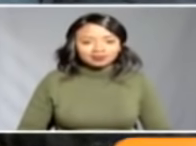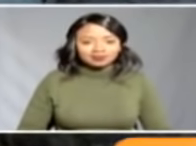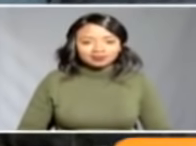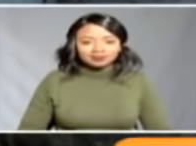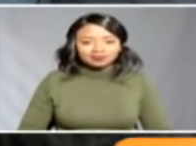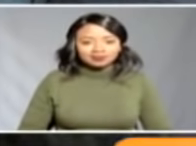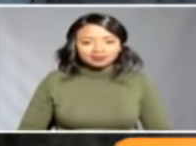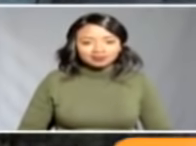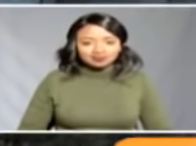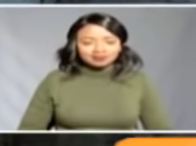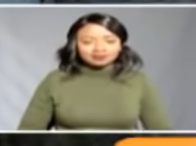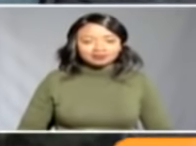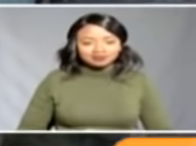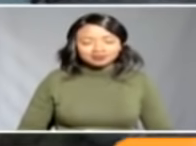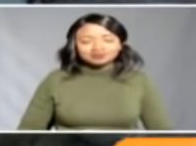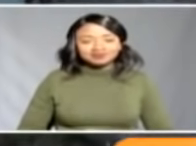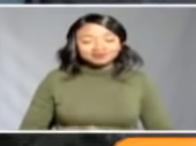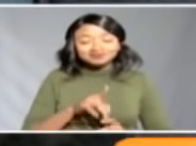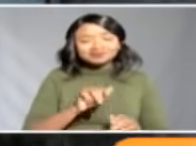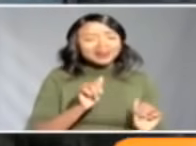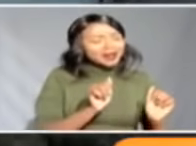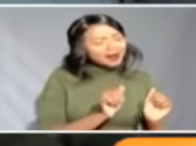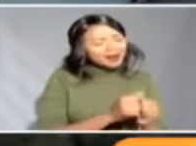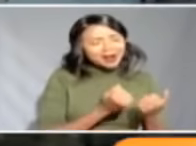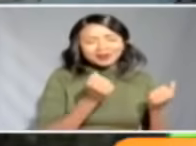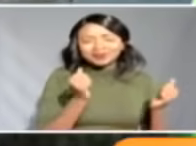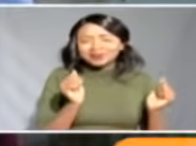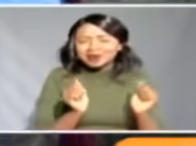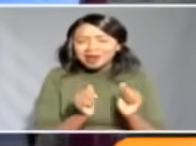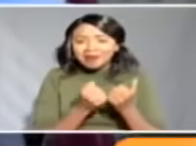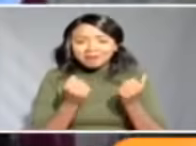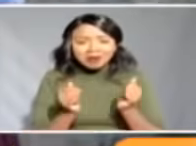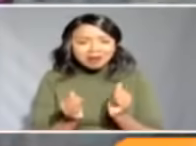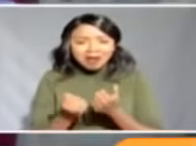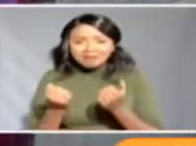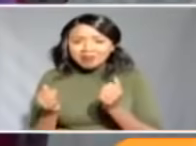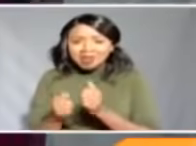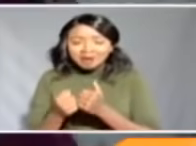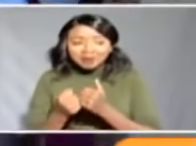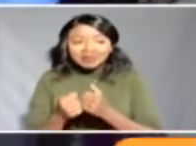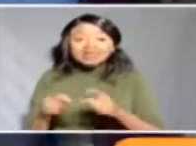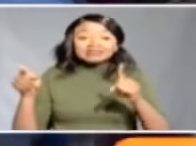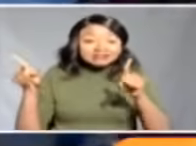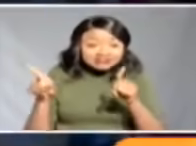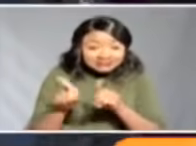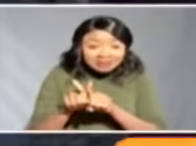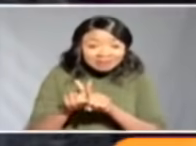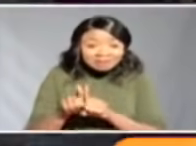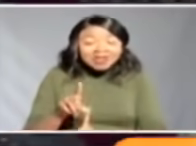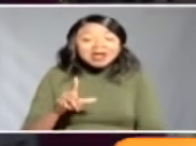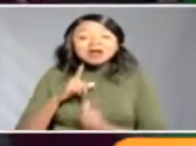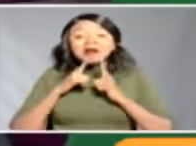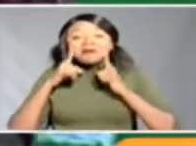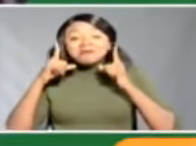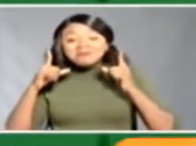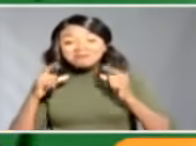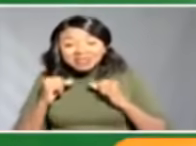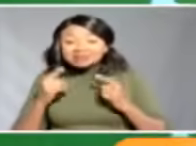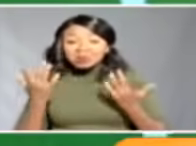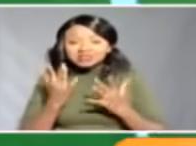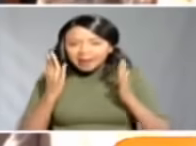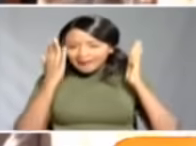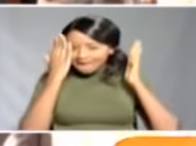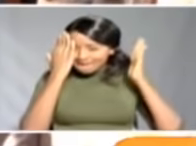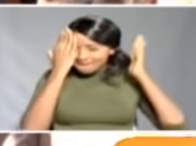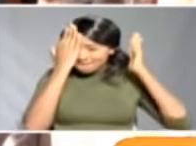But this disturbing trend has also caught a man of God with an even bigger title. A bishop accused